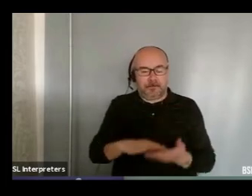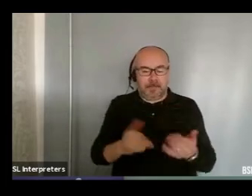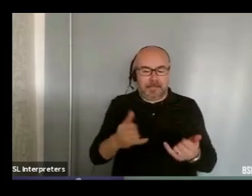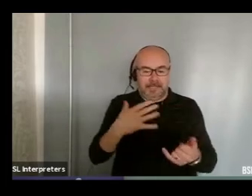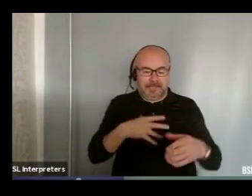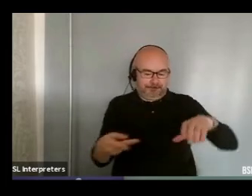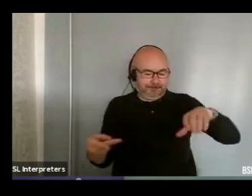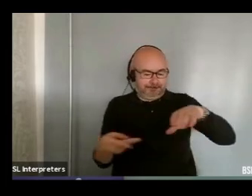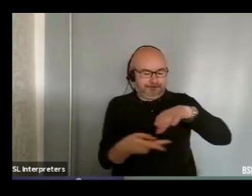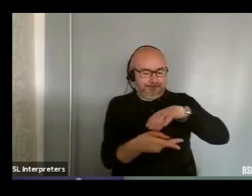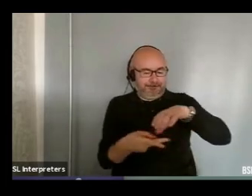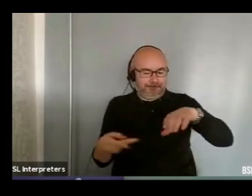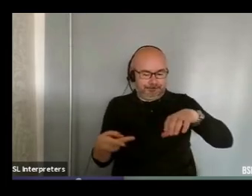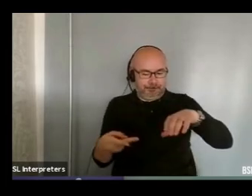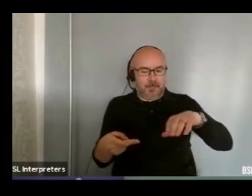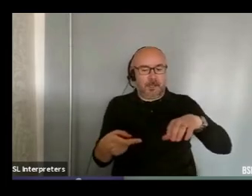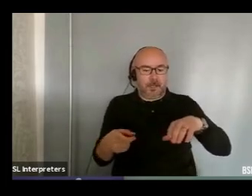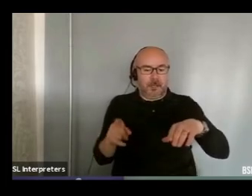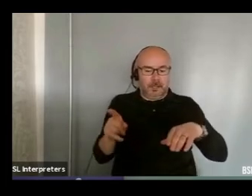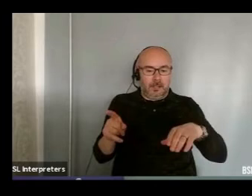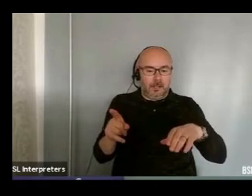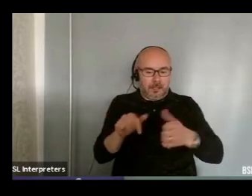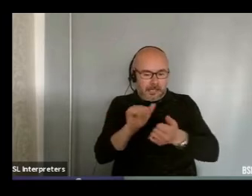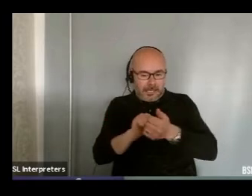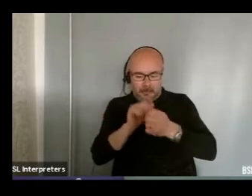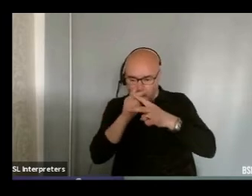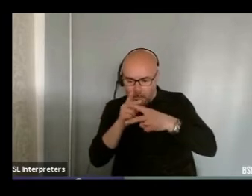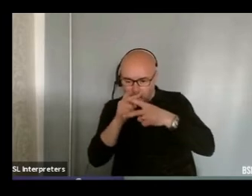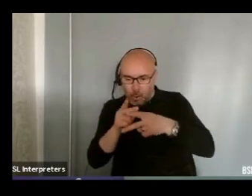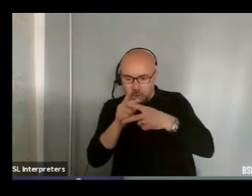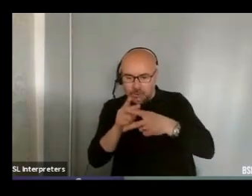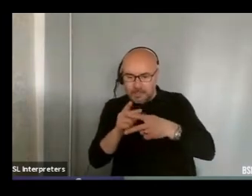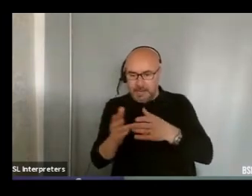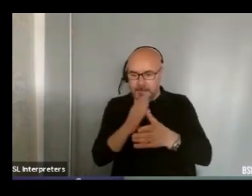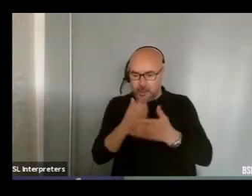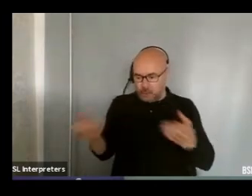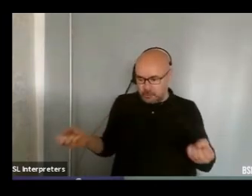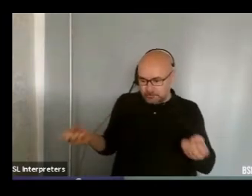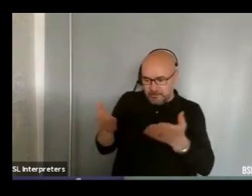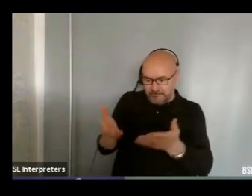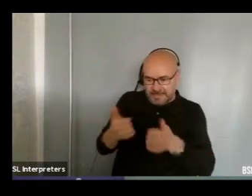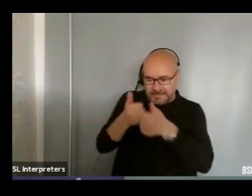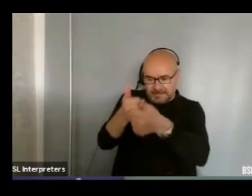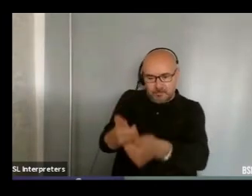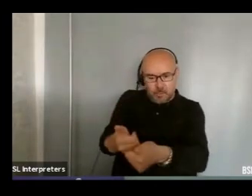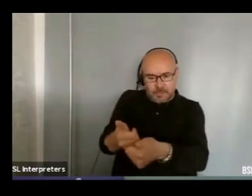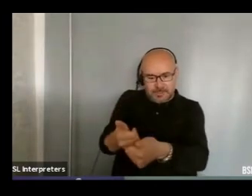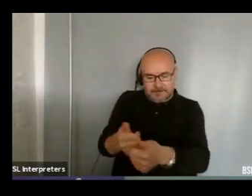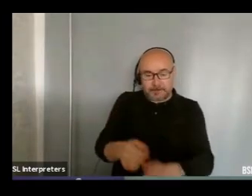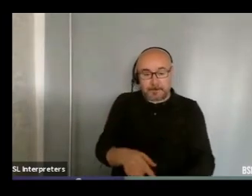more detailed personalized risk reduction, and keep an eye on people to make sure they're getting supported.